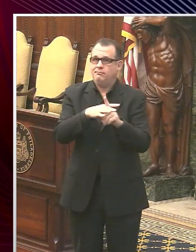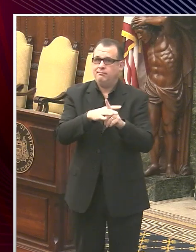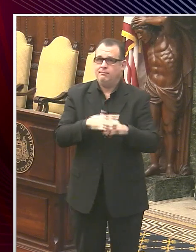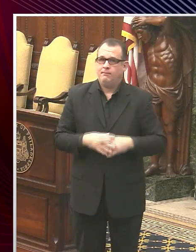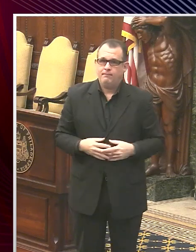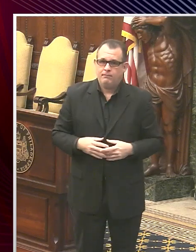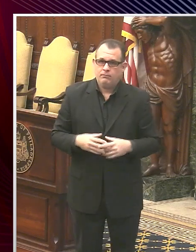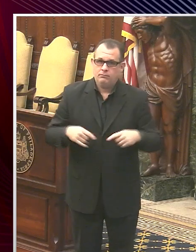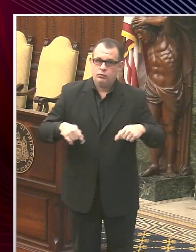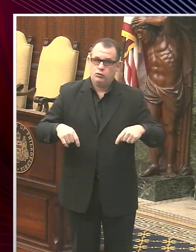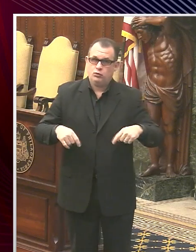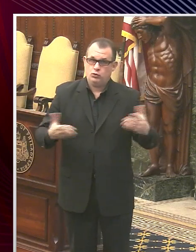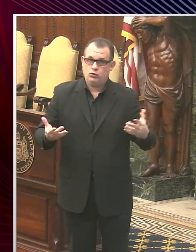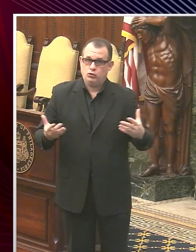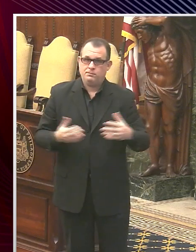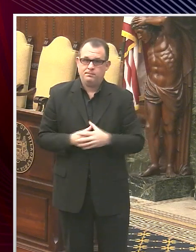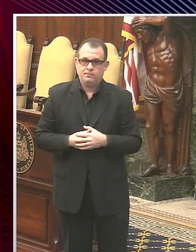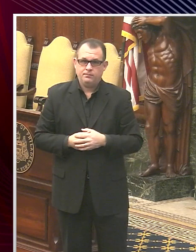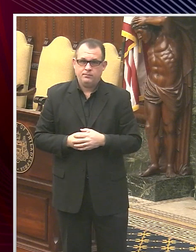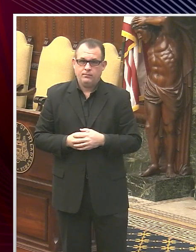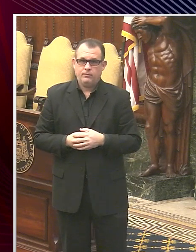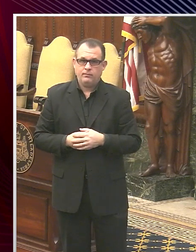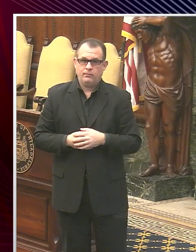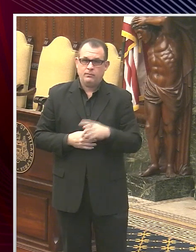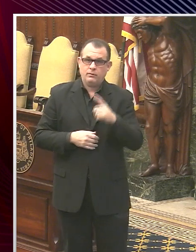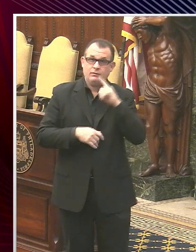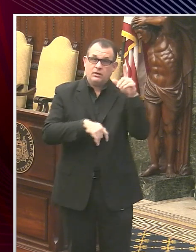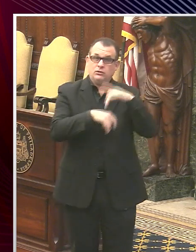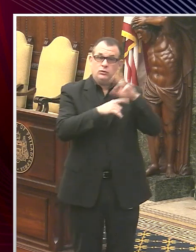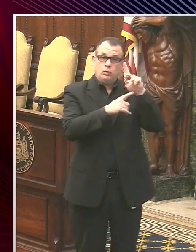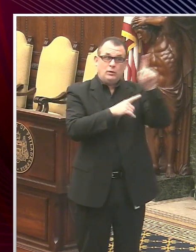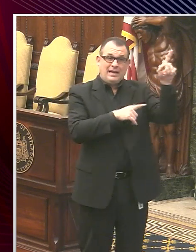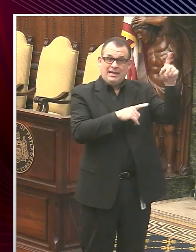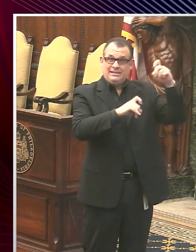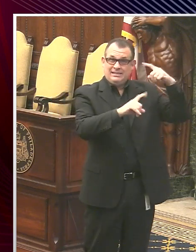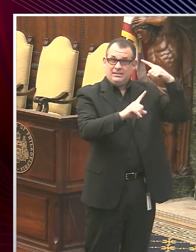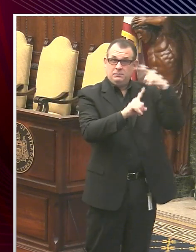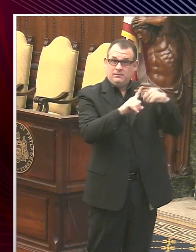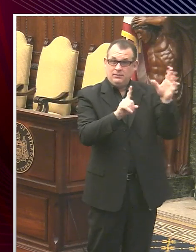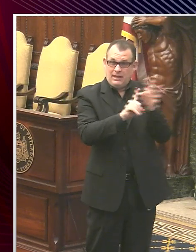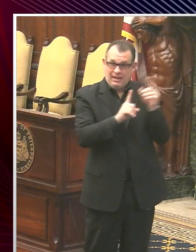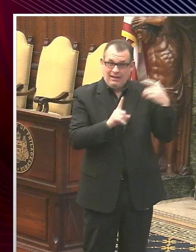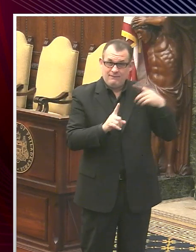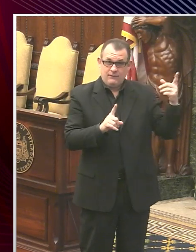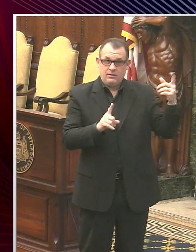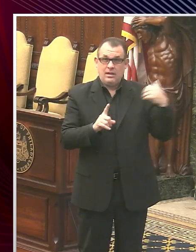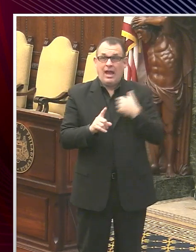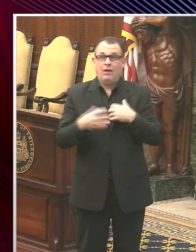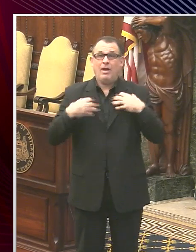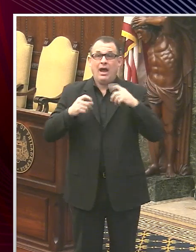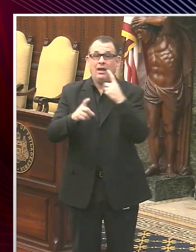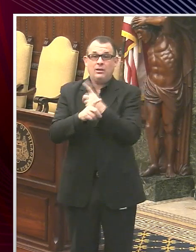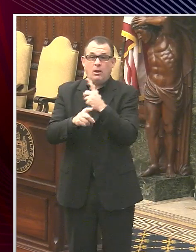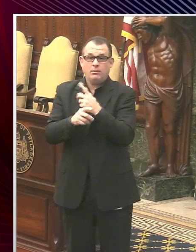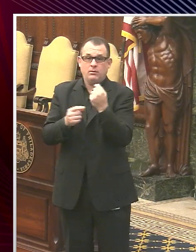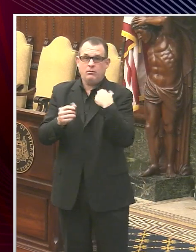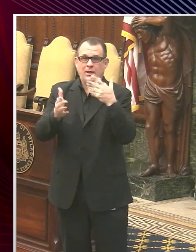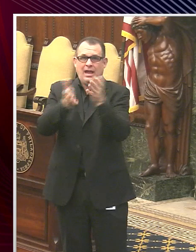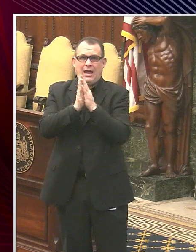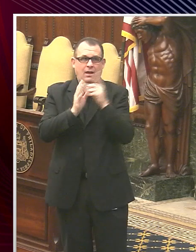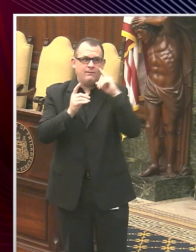now, if anyone has recently traveled to the United Kingdom and test positive, call the health department and we may request an additional sample for further